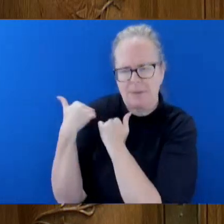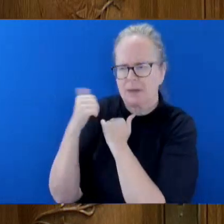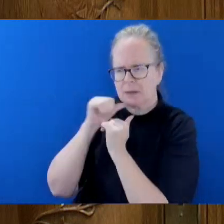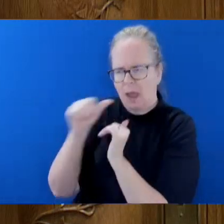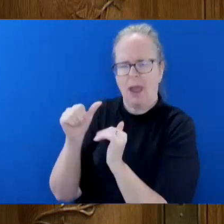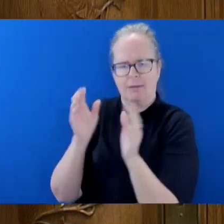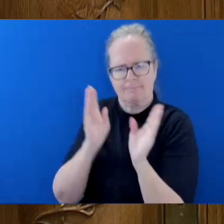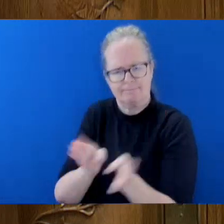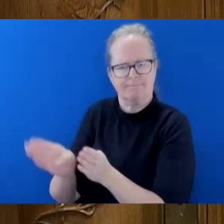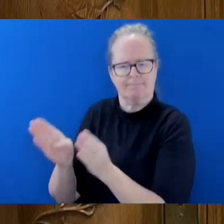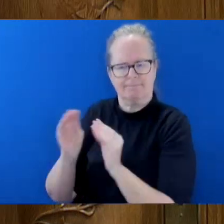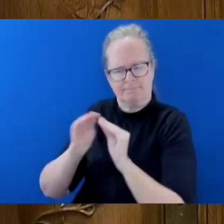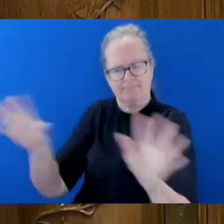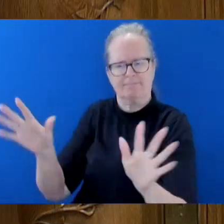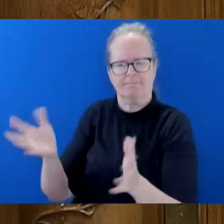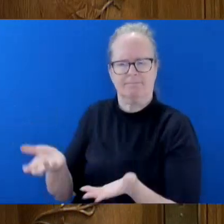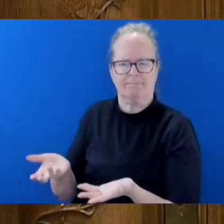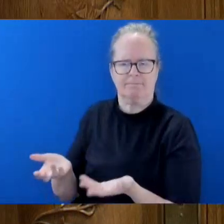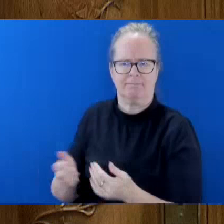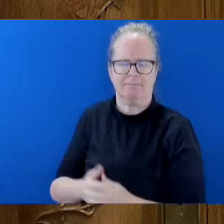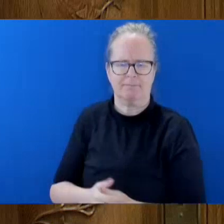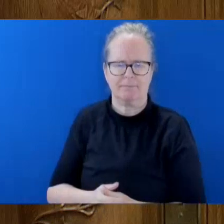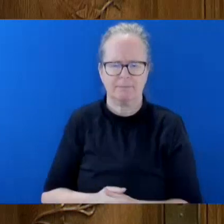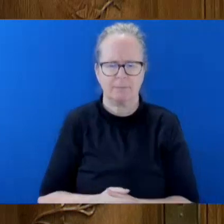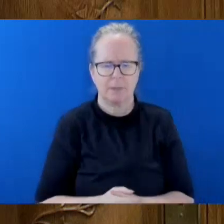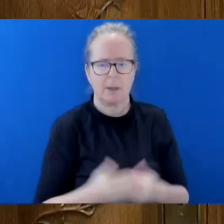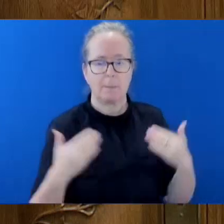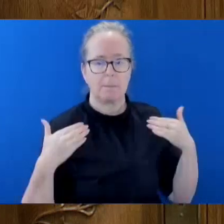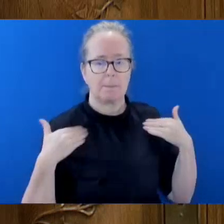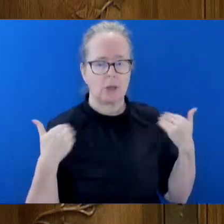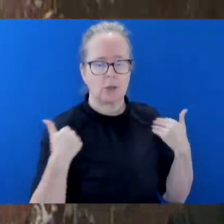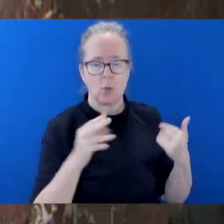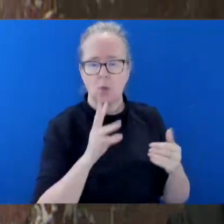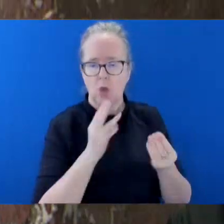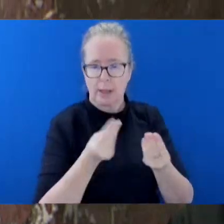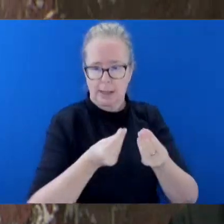Minister of Water, Land and Resource Stewardship. Thank you, Mr.